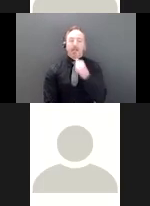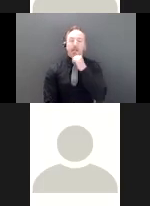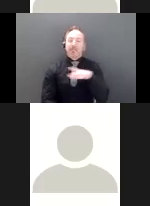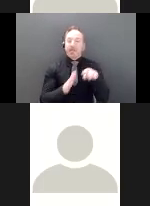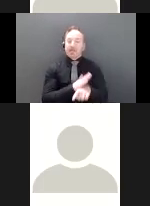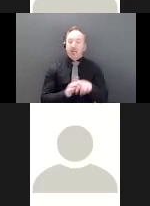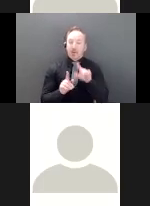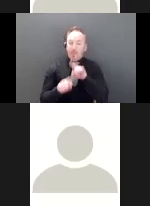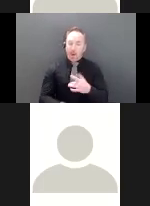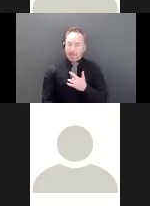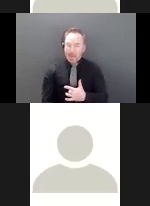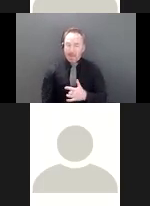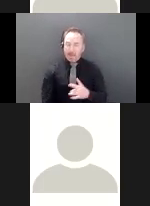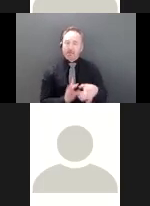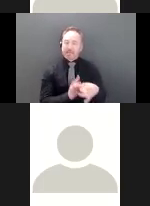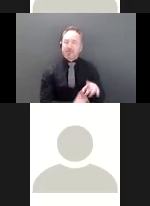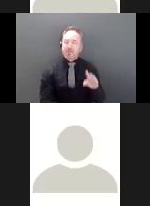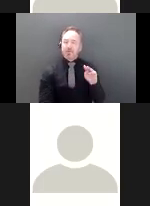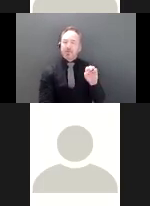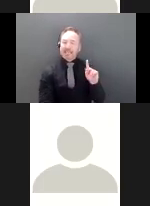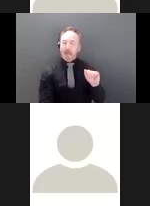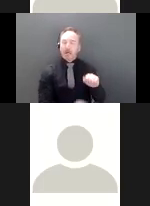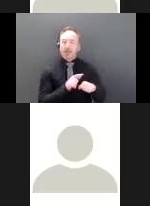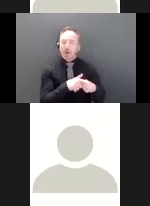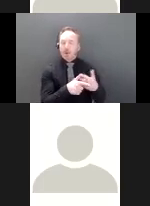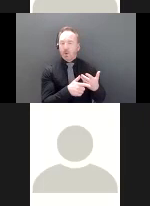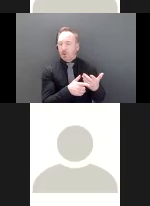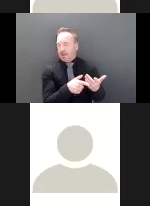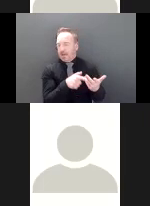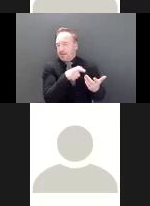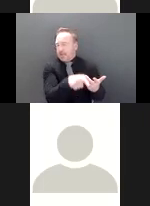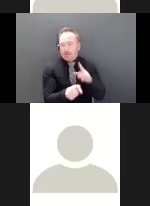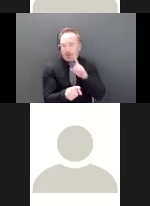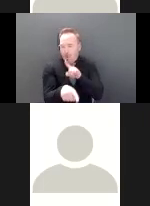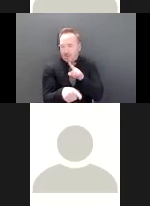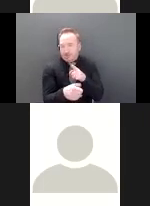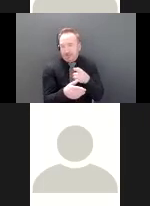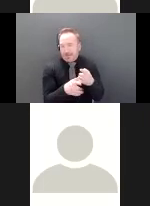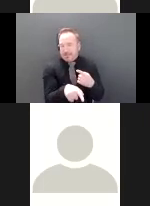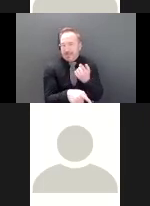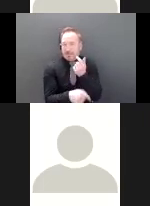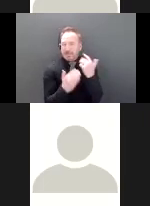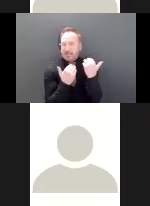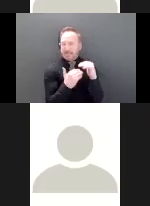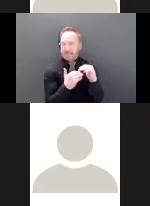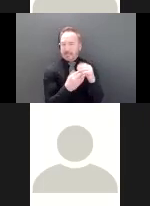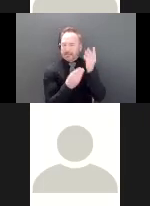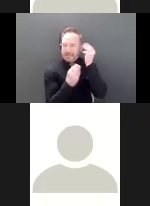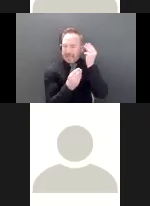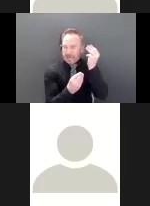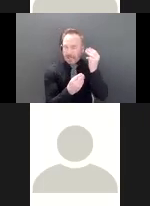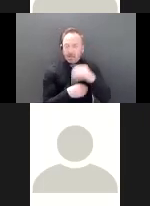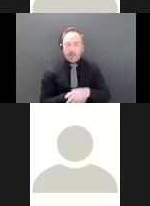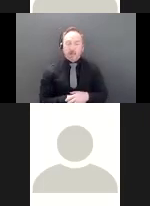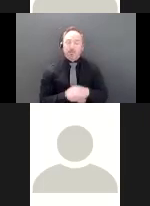and that's why you'll see in our reports that we note, these are the limitations to some of that data. And very specifically